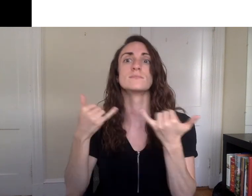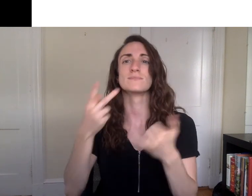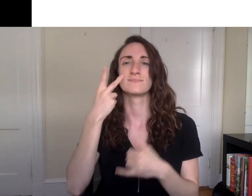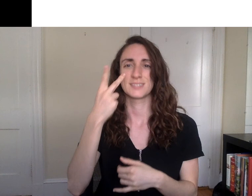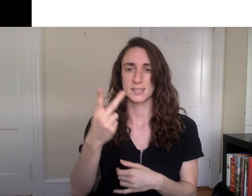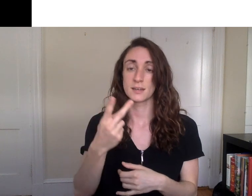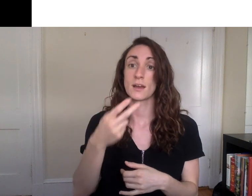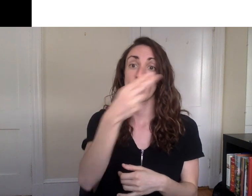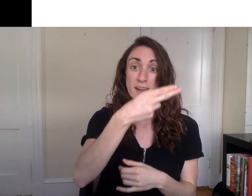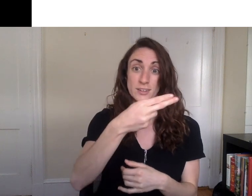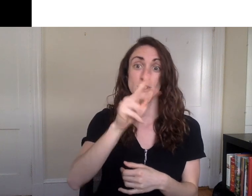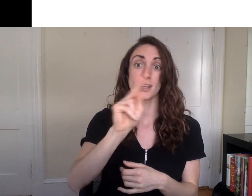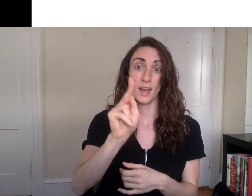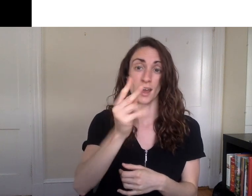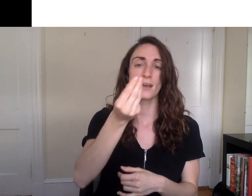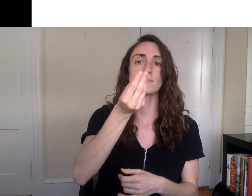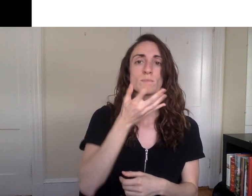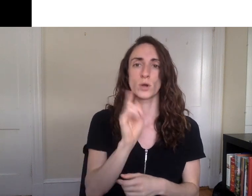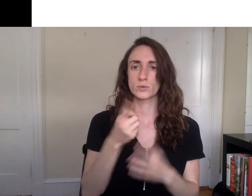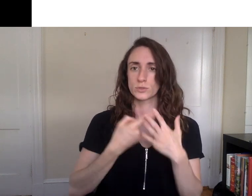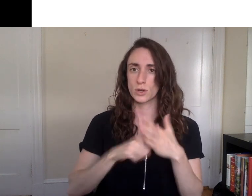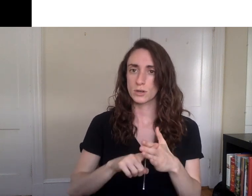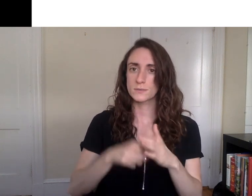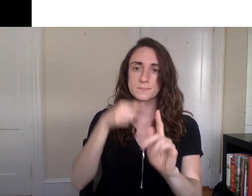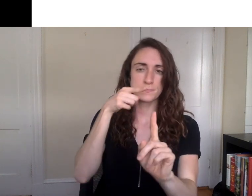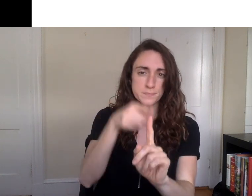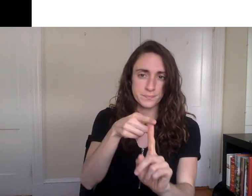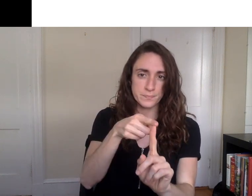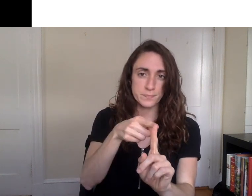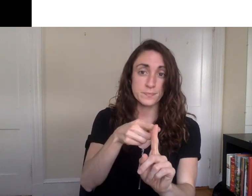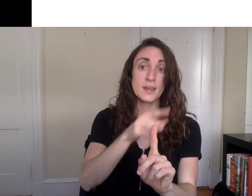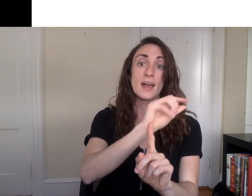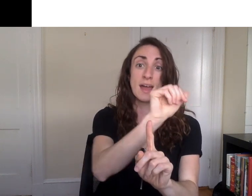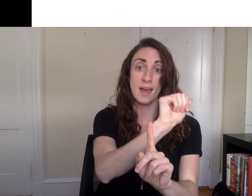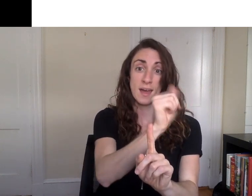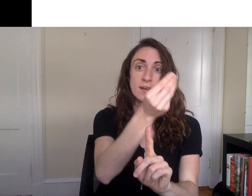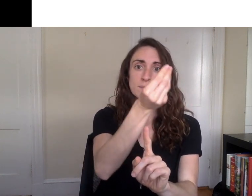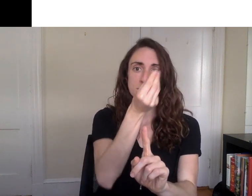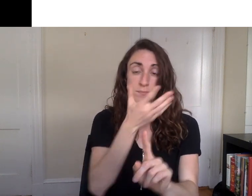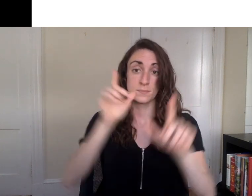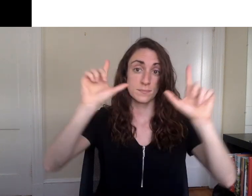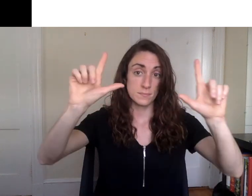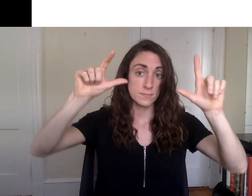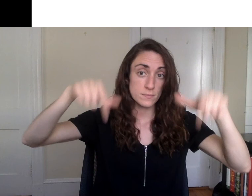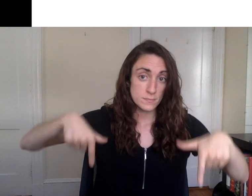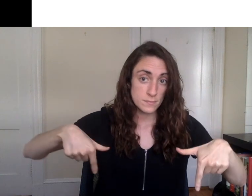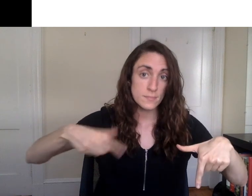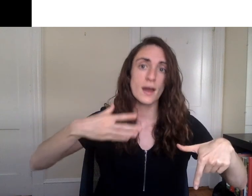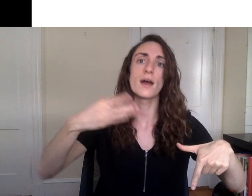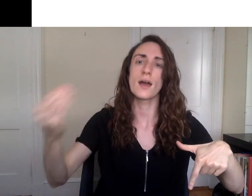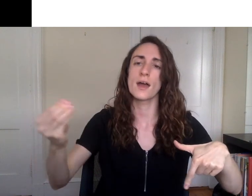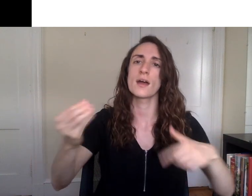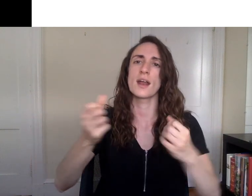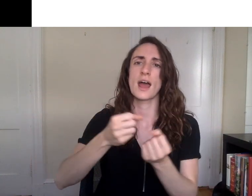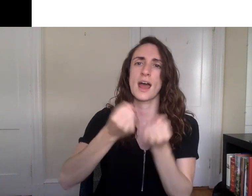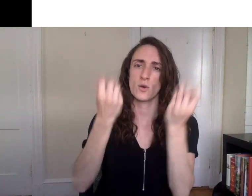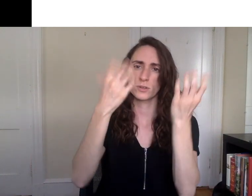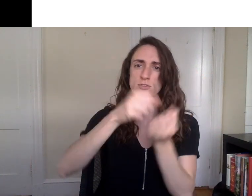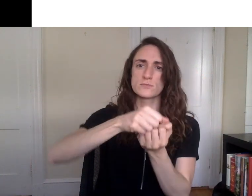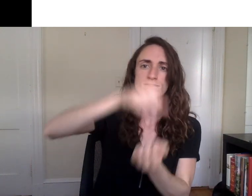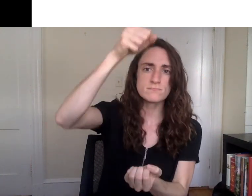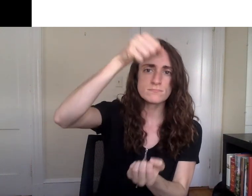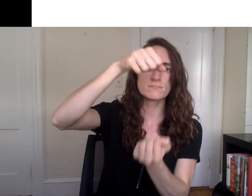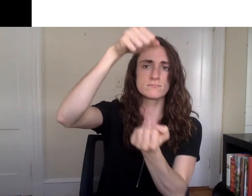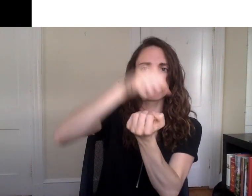And how can we use that information to graph quadratic equations? Well, you've seen that h and k tell us where the vertex is. The positivity